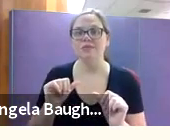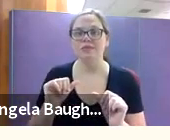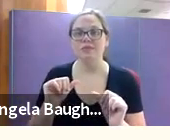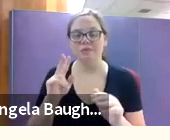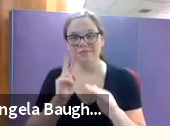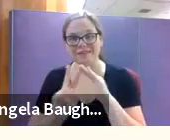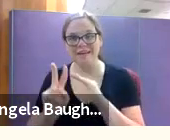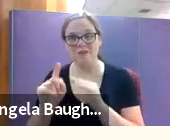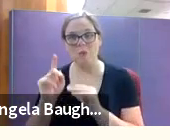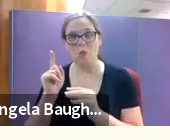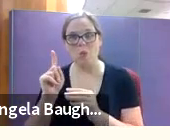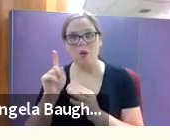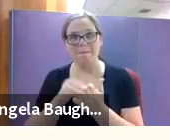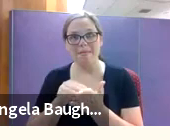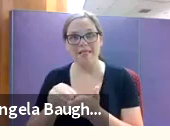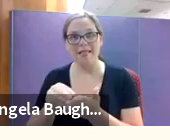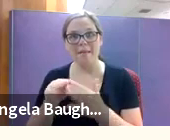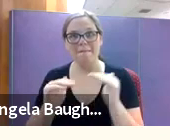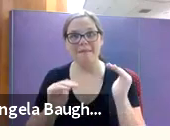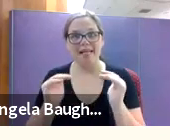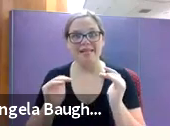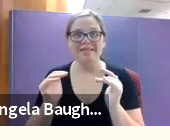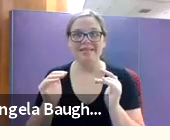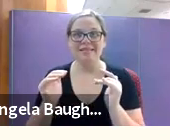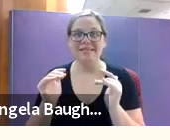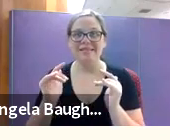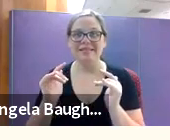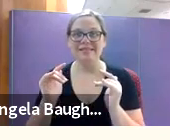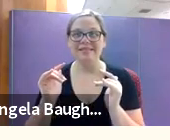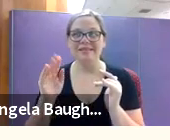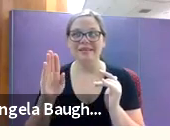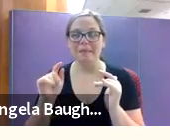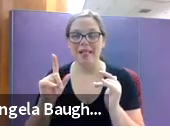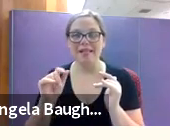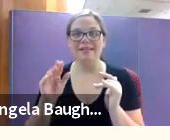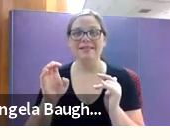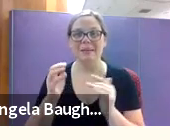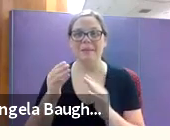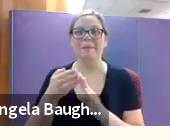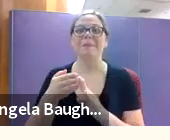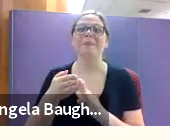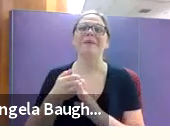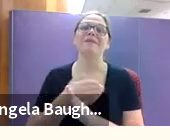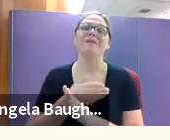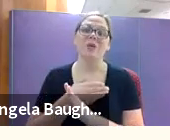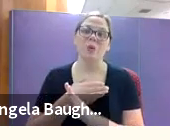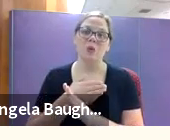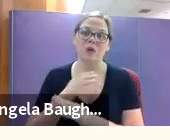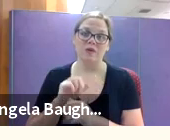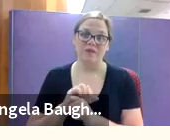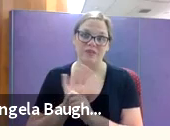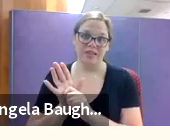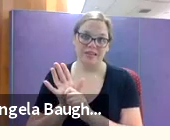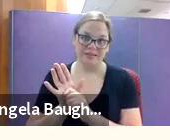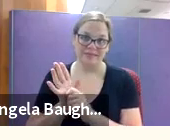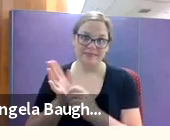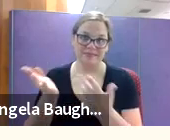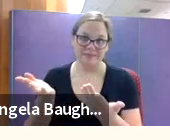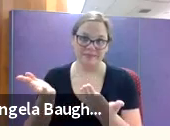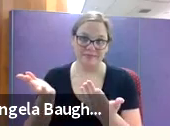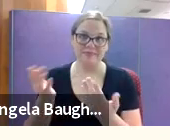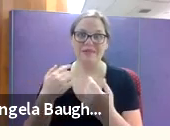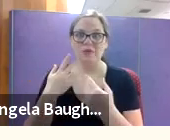$1 million balance between both funds prior to COVID-19. So I don't know if we'll be spending all